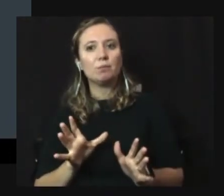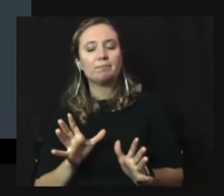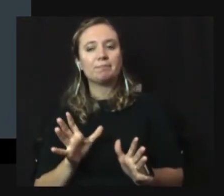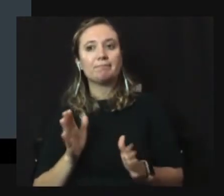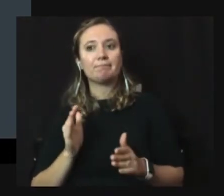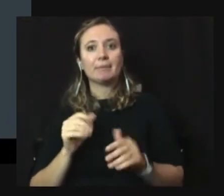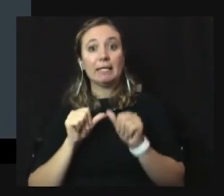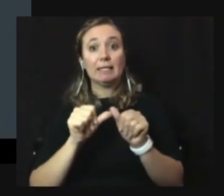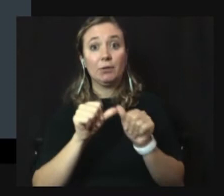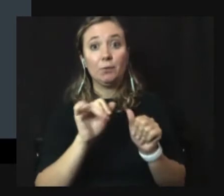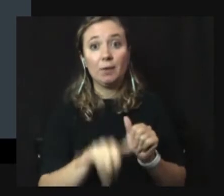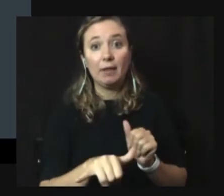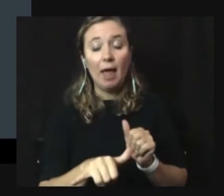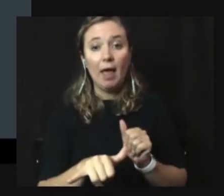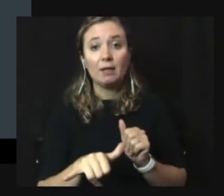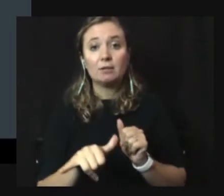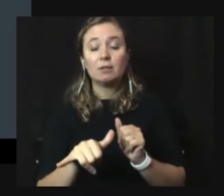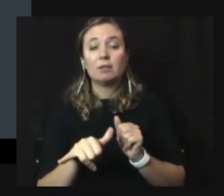to make